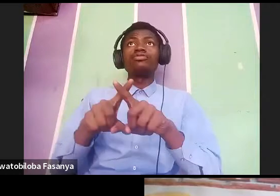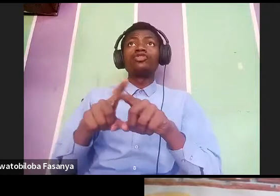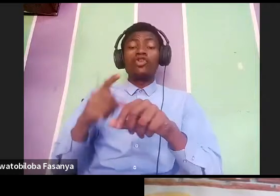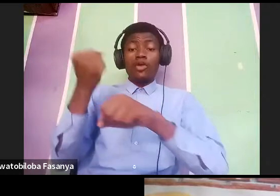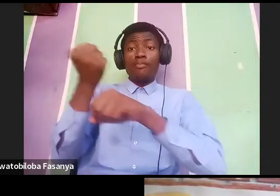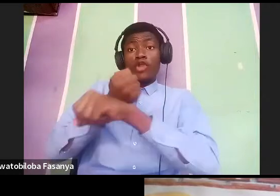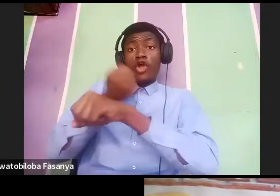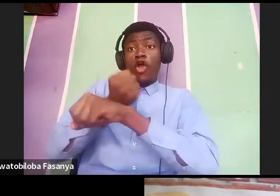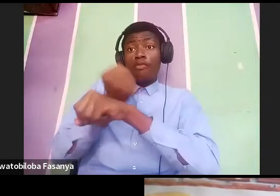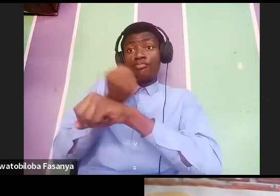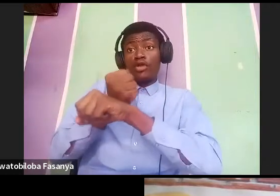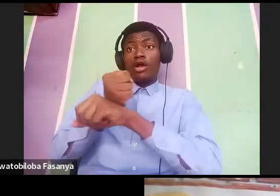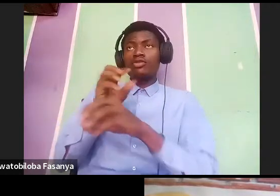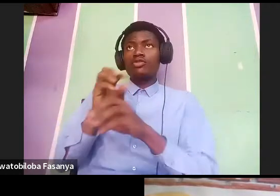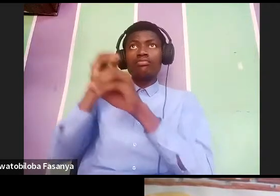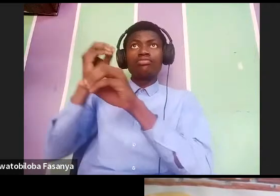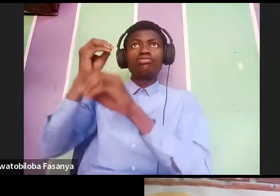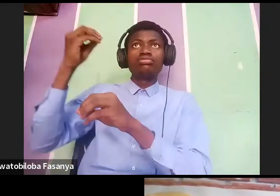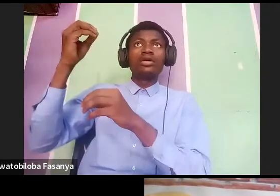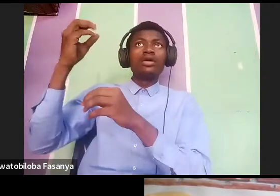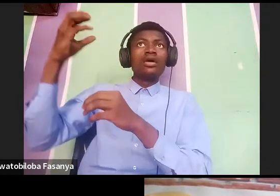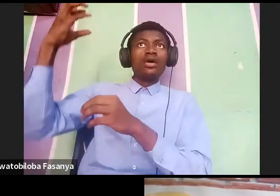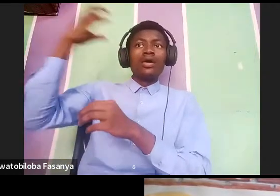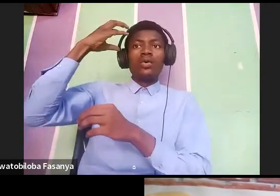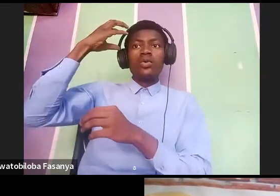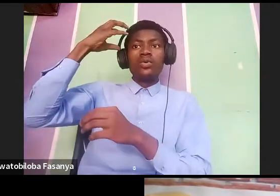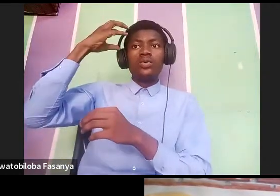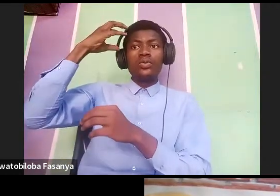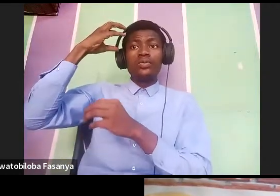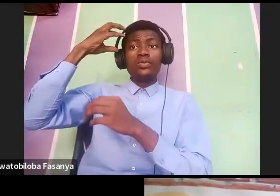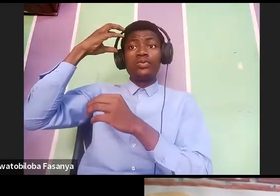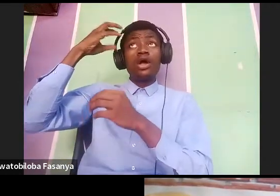you can apply again and just give